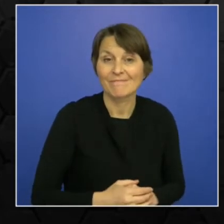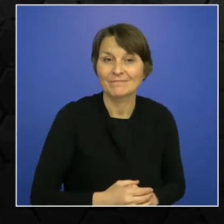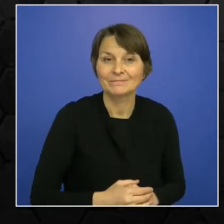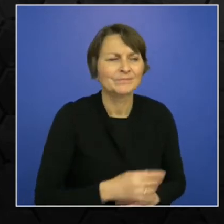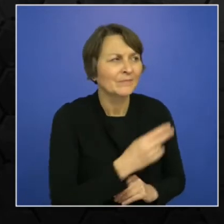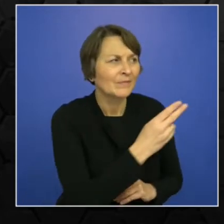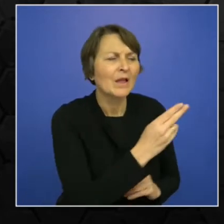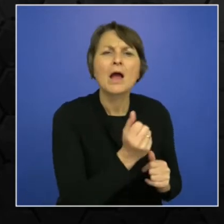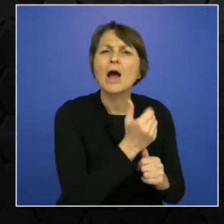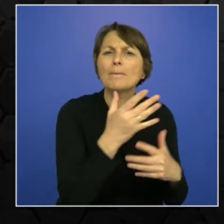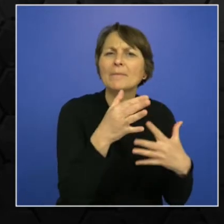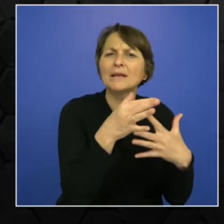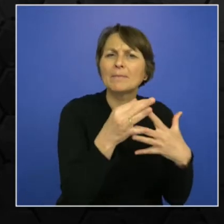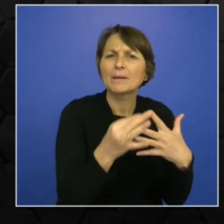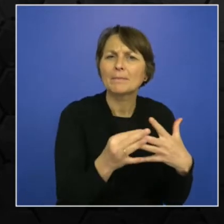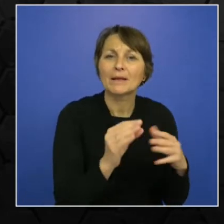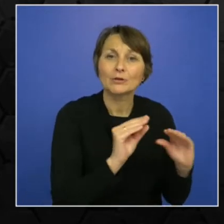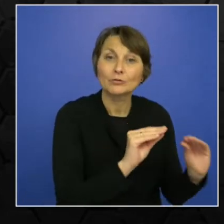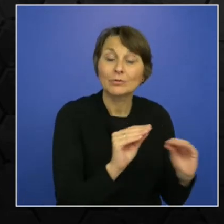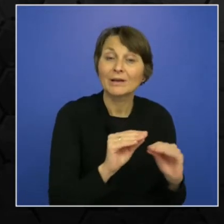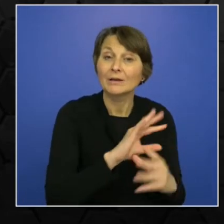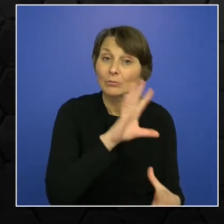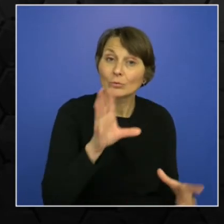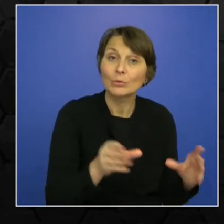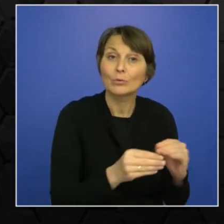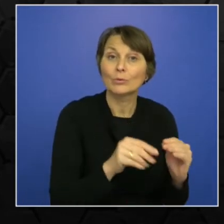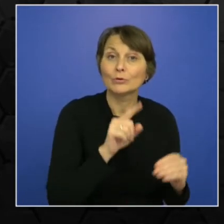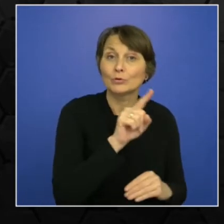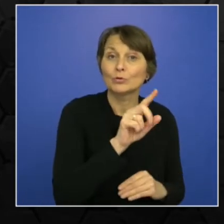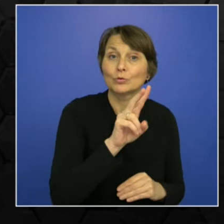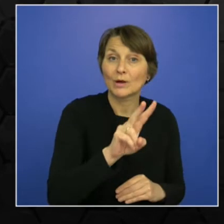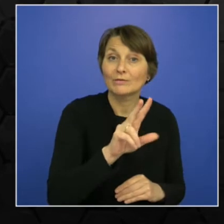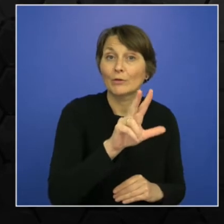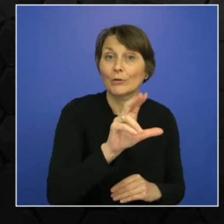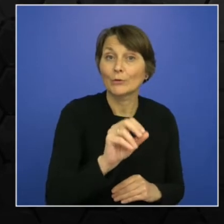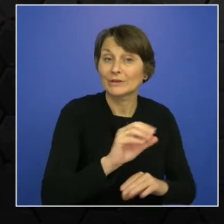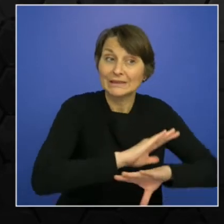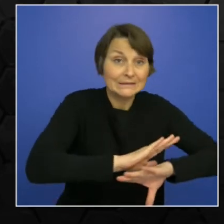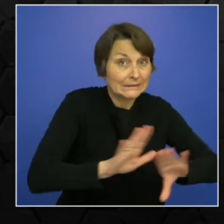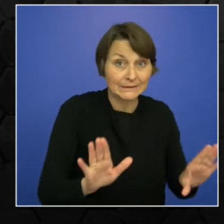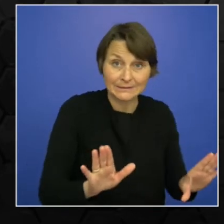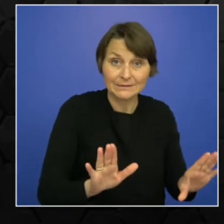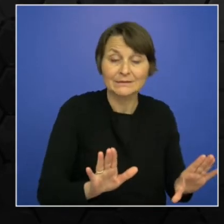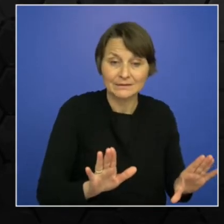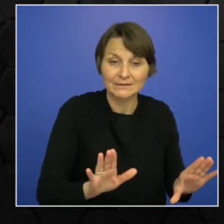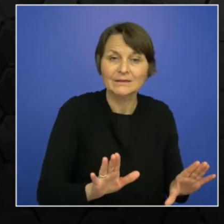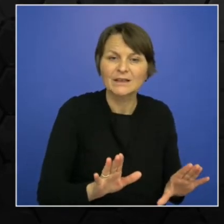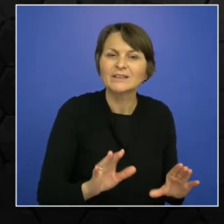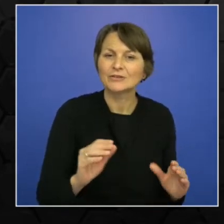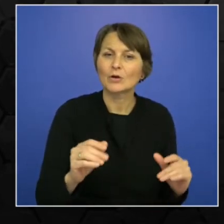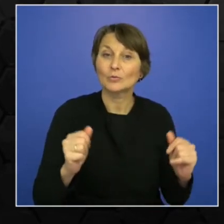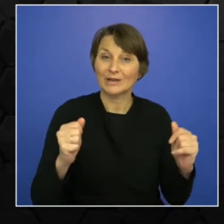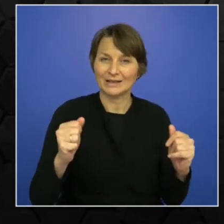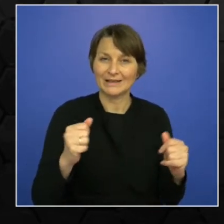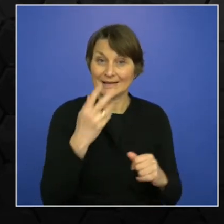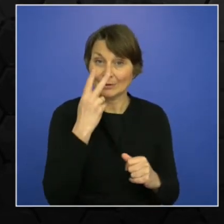we trained was just 1230. So the in-depth comparative analysis is as